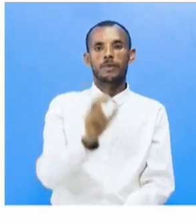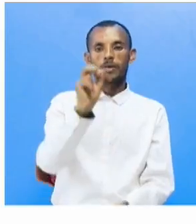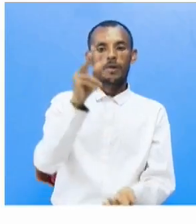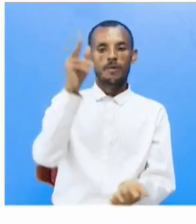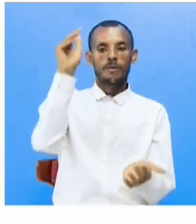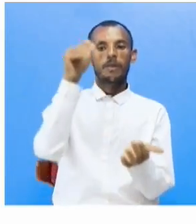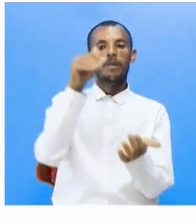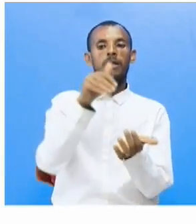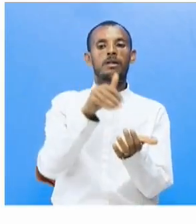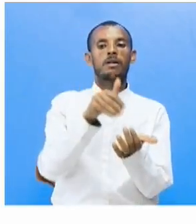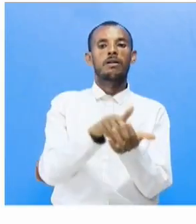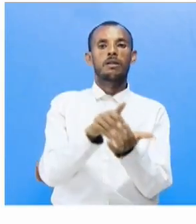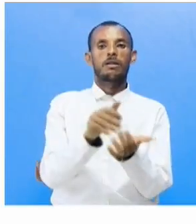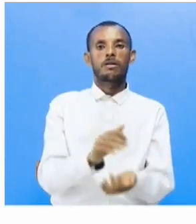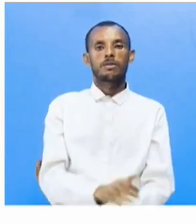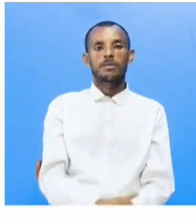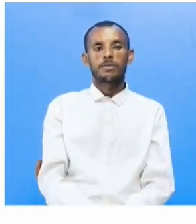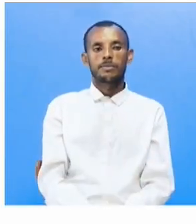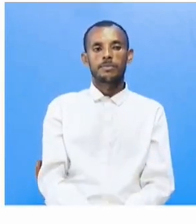12,000 birr.